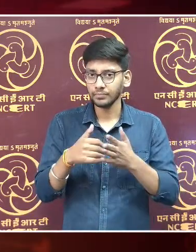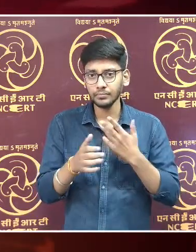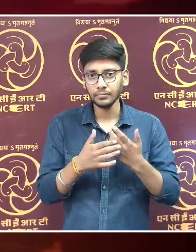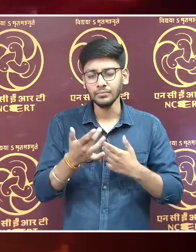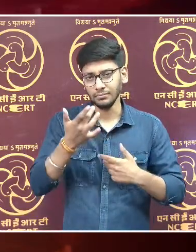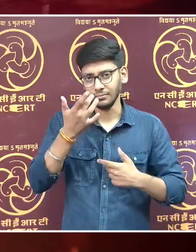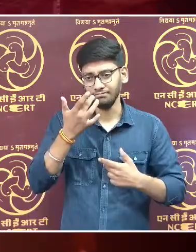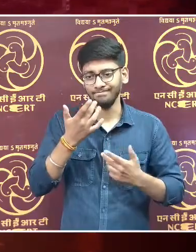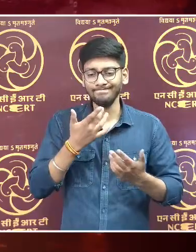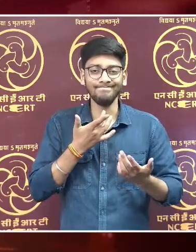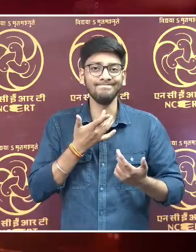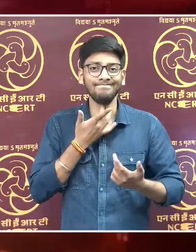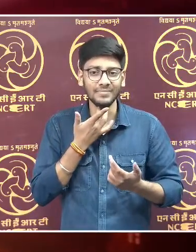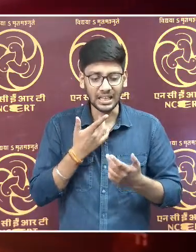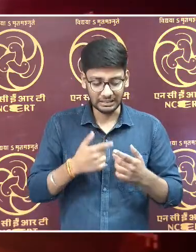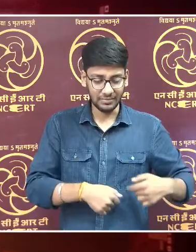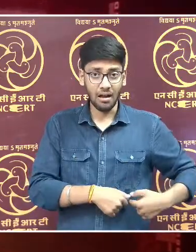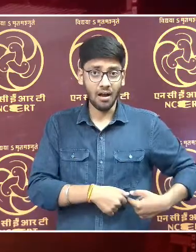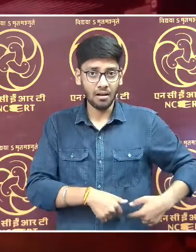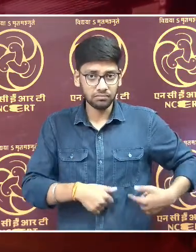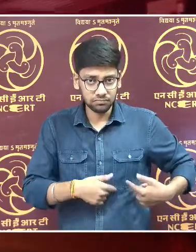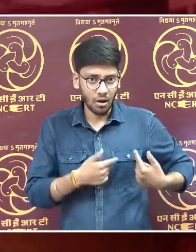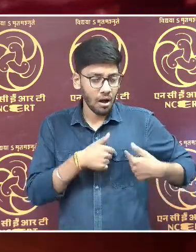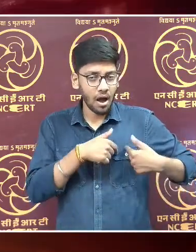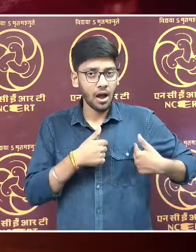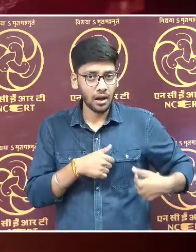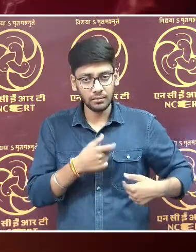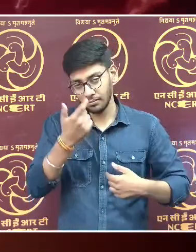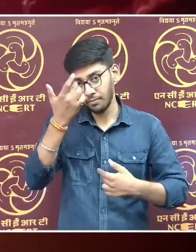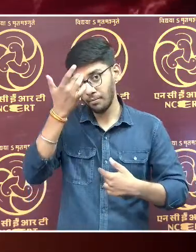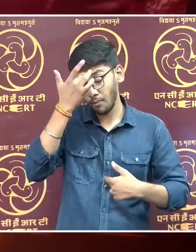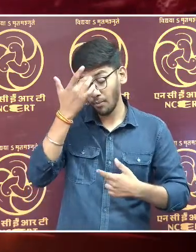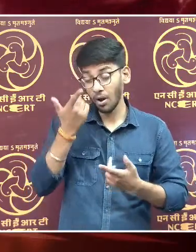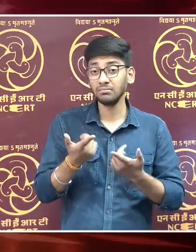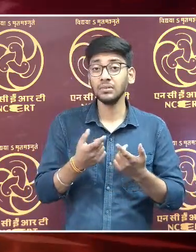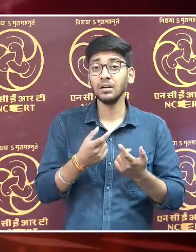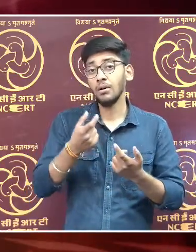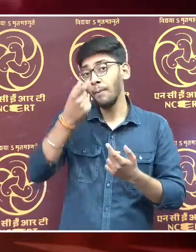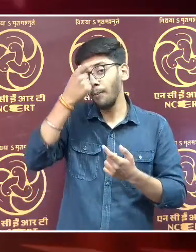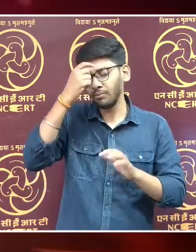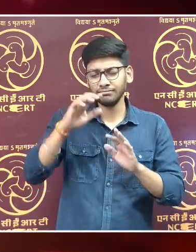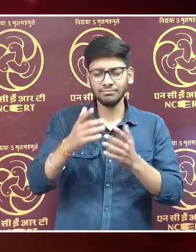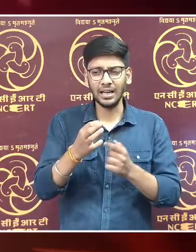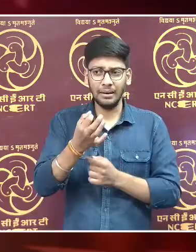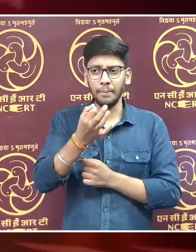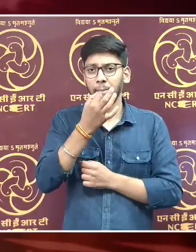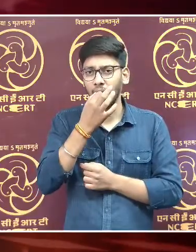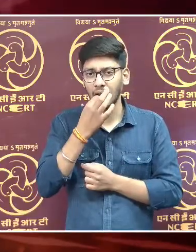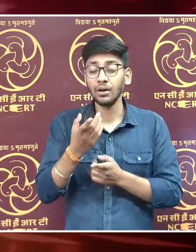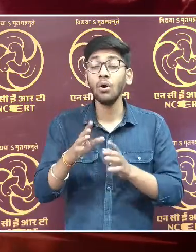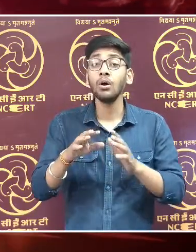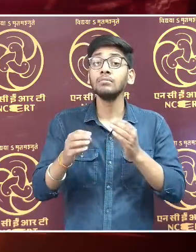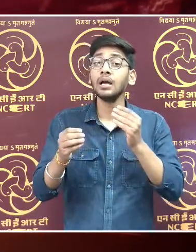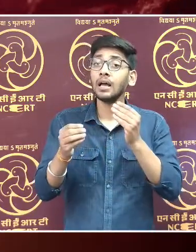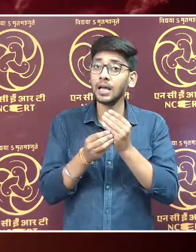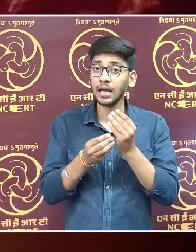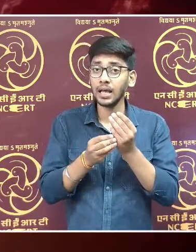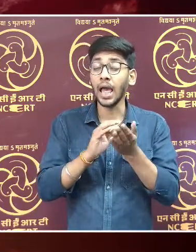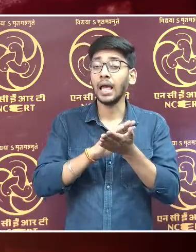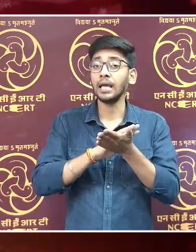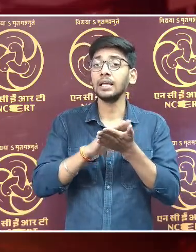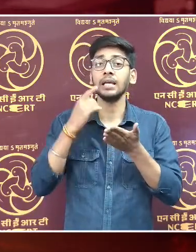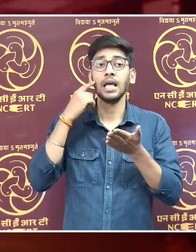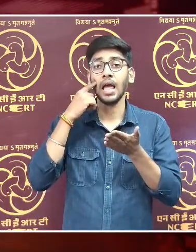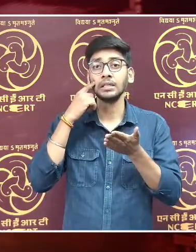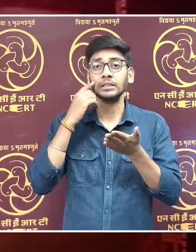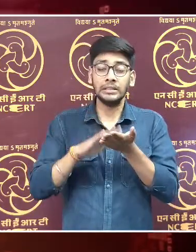or some like kidney problems or heart problems. The child might be on a continuous medication. Those medications can also have an